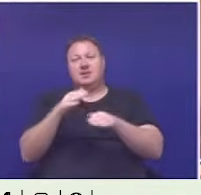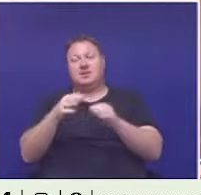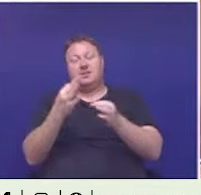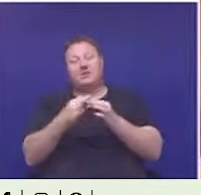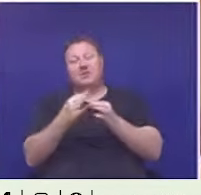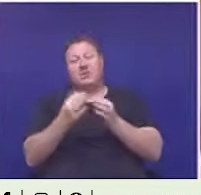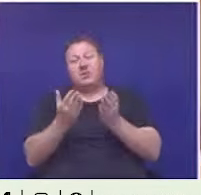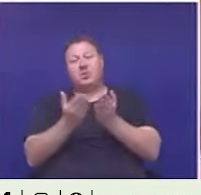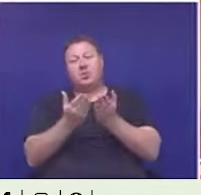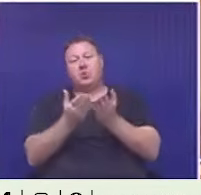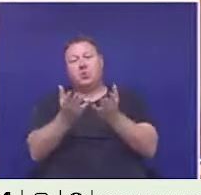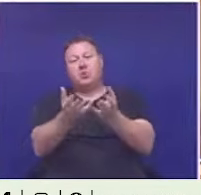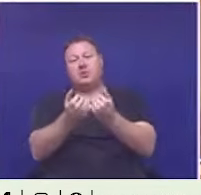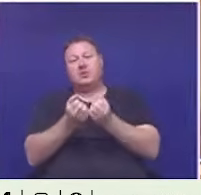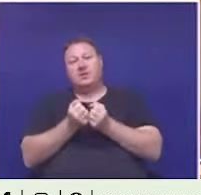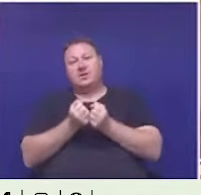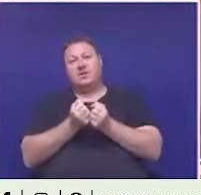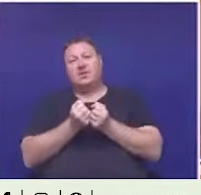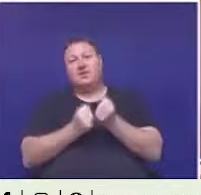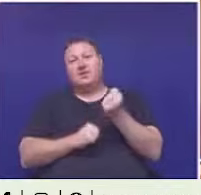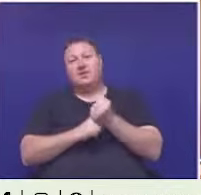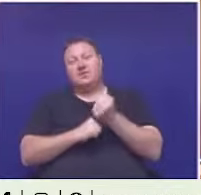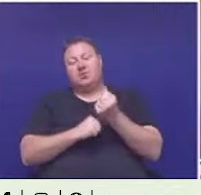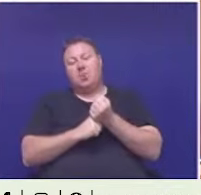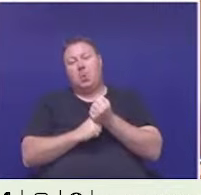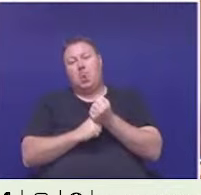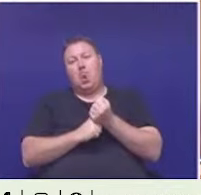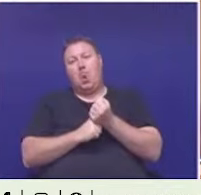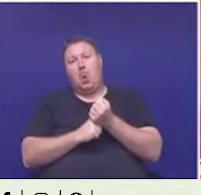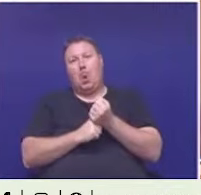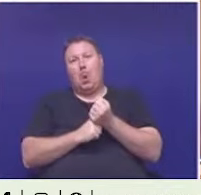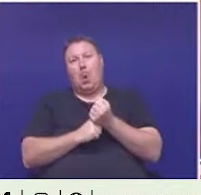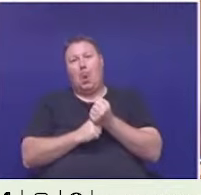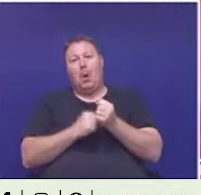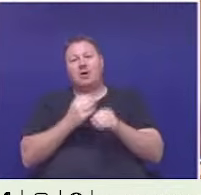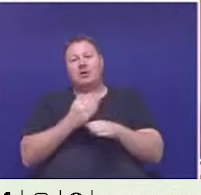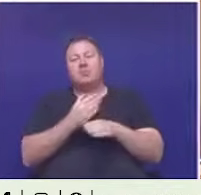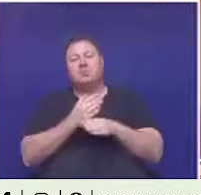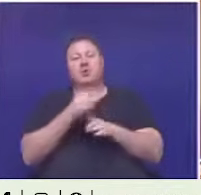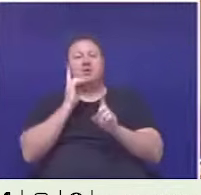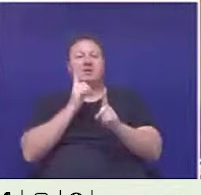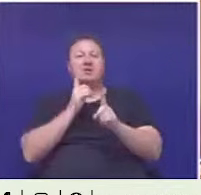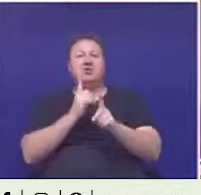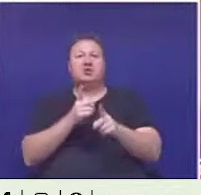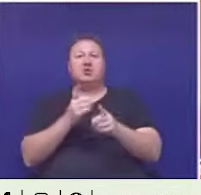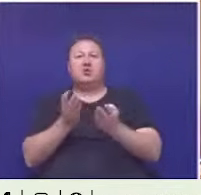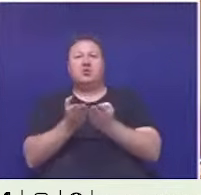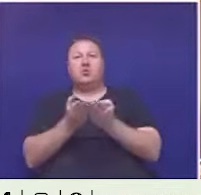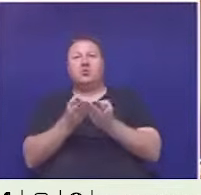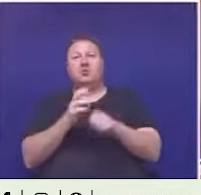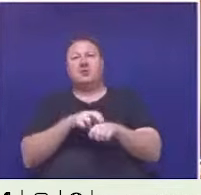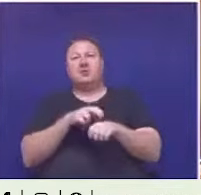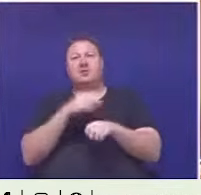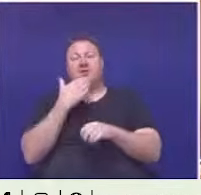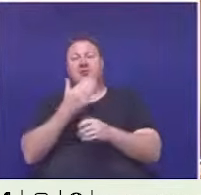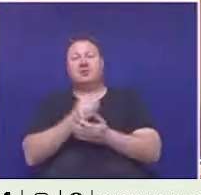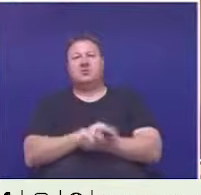school will receive required support, especially employing teachers that the school needs?